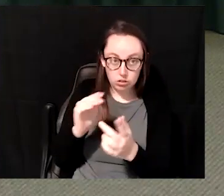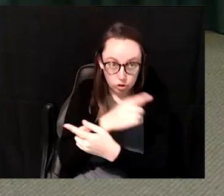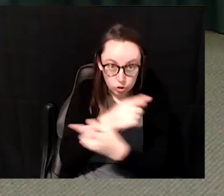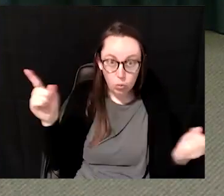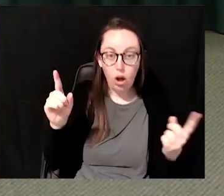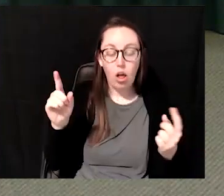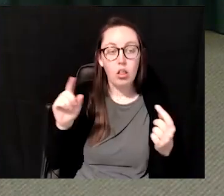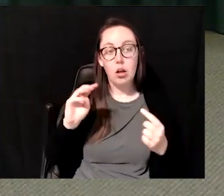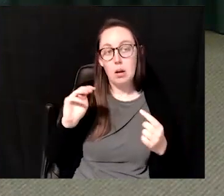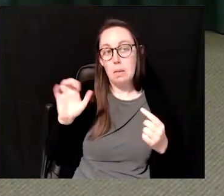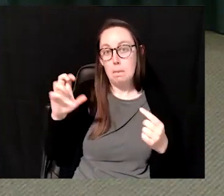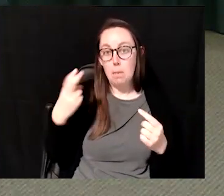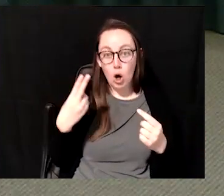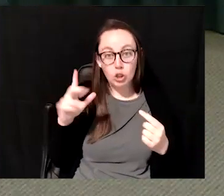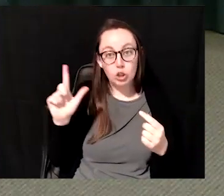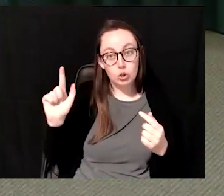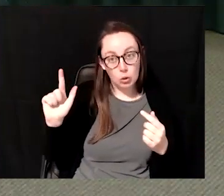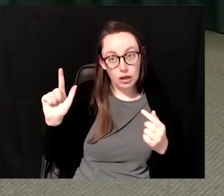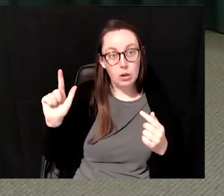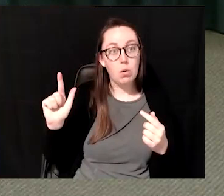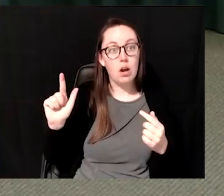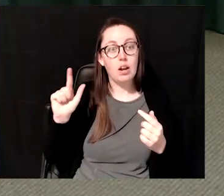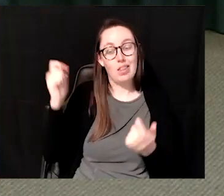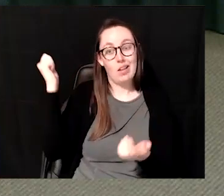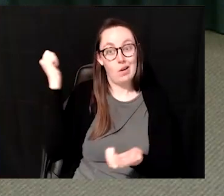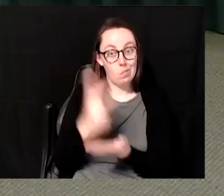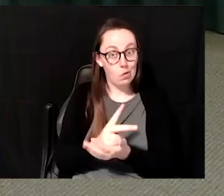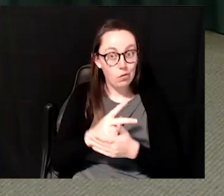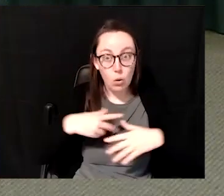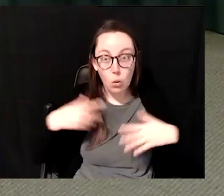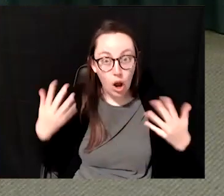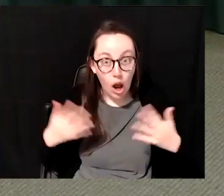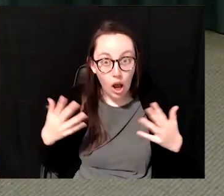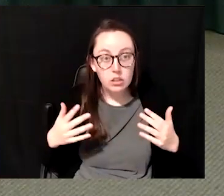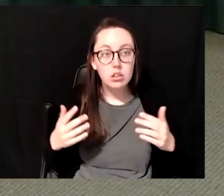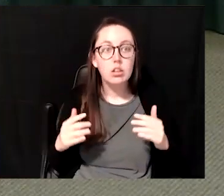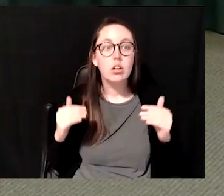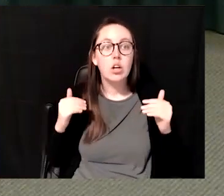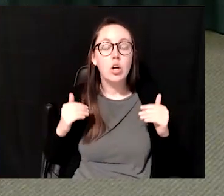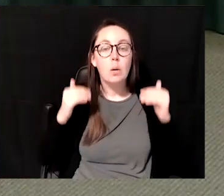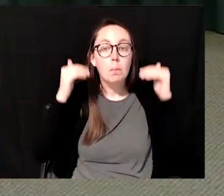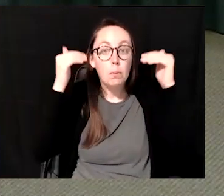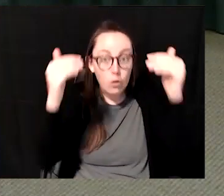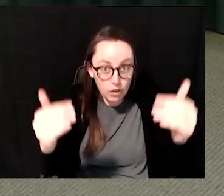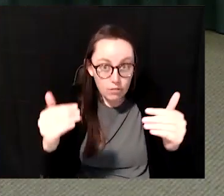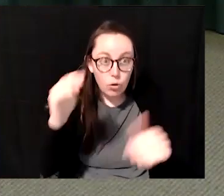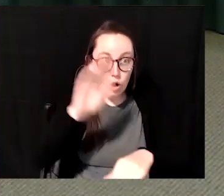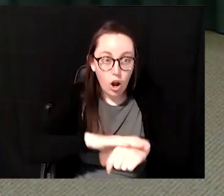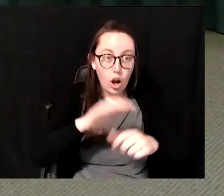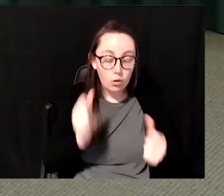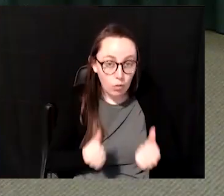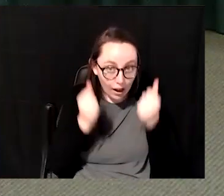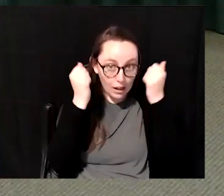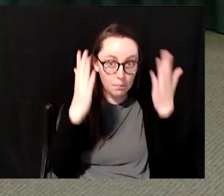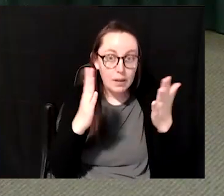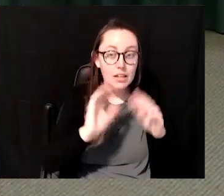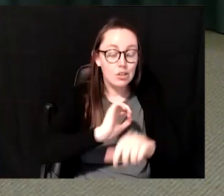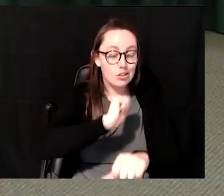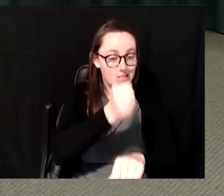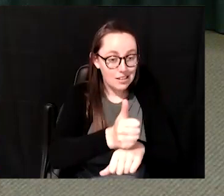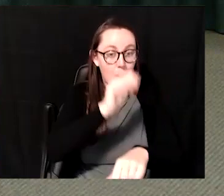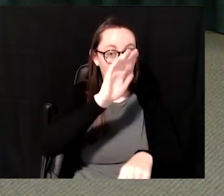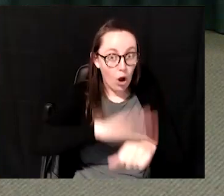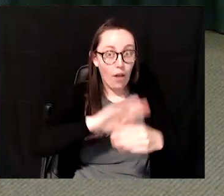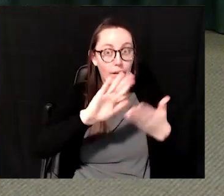was quote moving forward on implementation of the recommendations set forth the community safety review team's report in the manner described